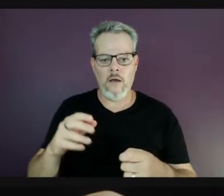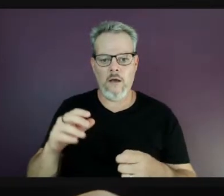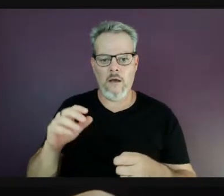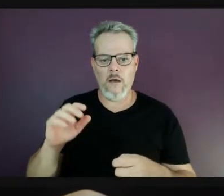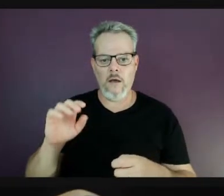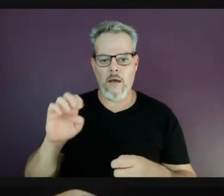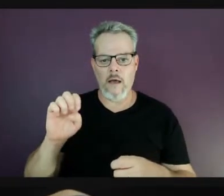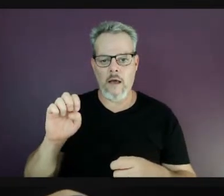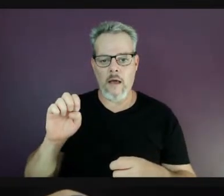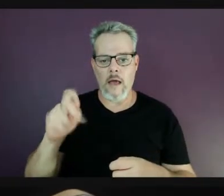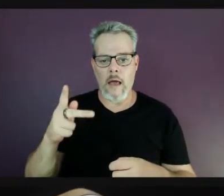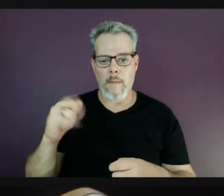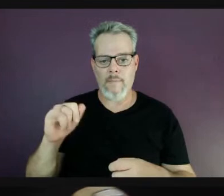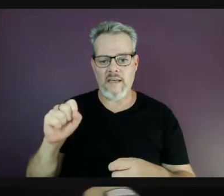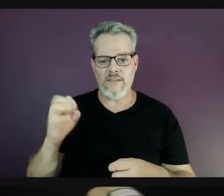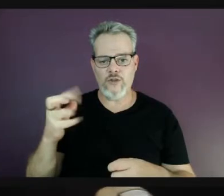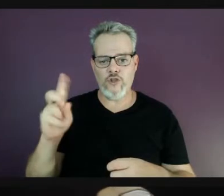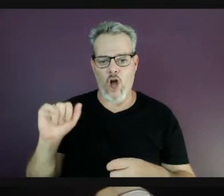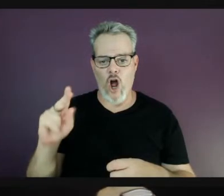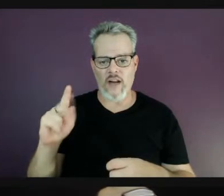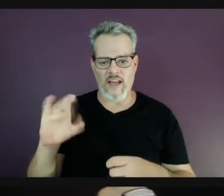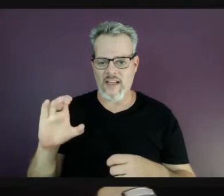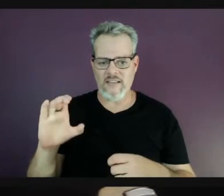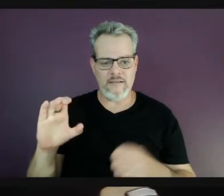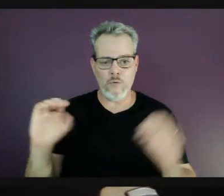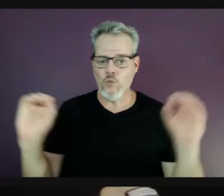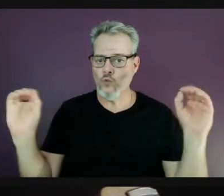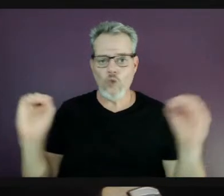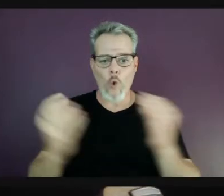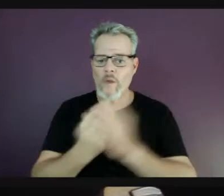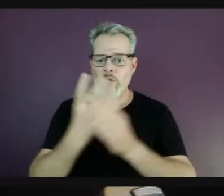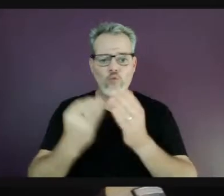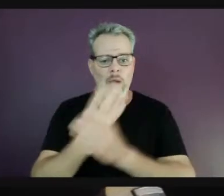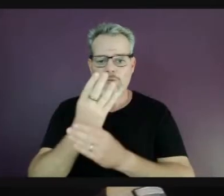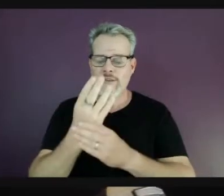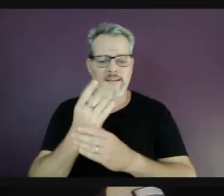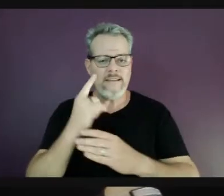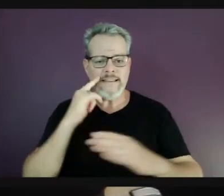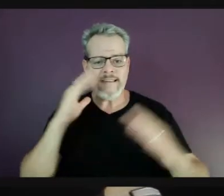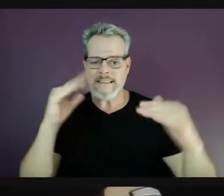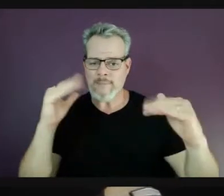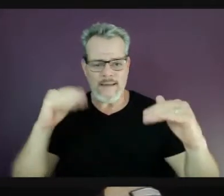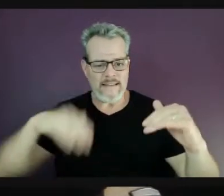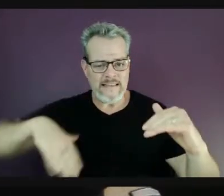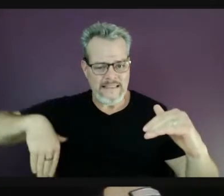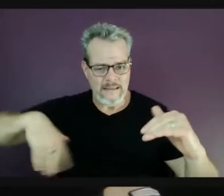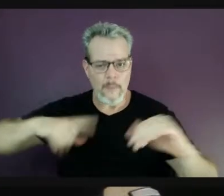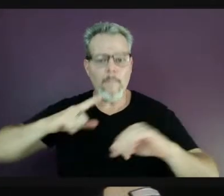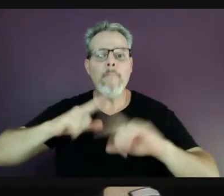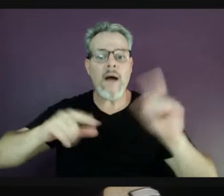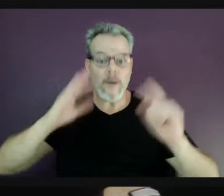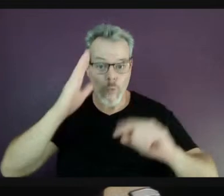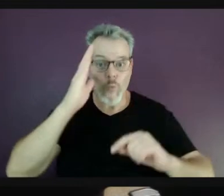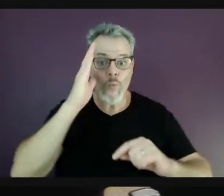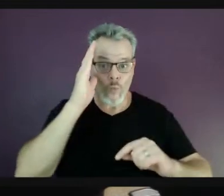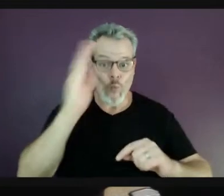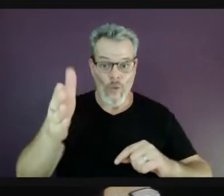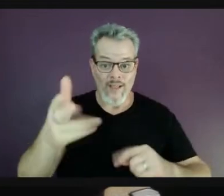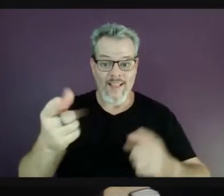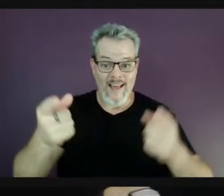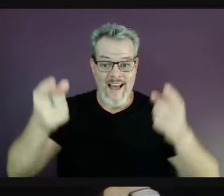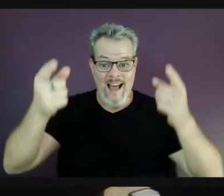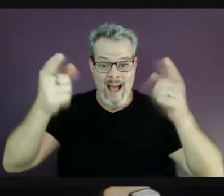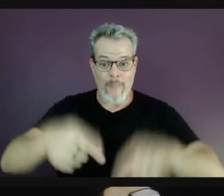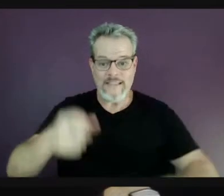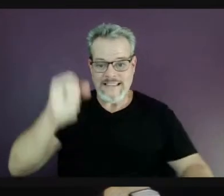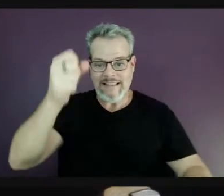of Kilauea. No eruption is imminent, they now say. But an eruption in the region from Hale south to